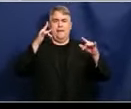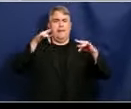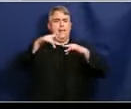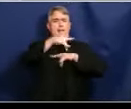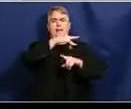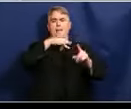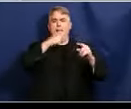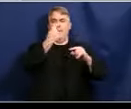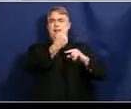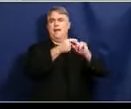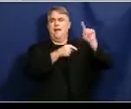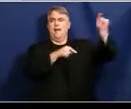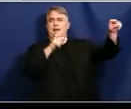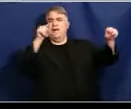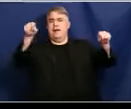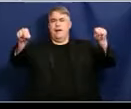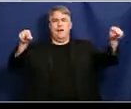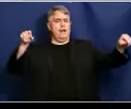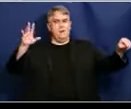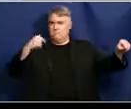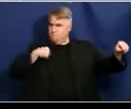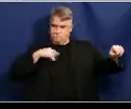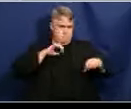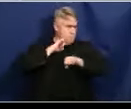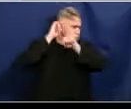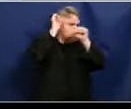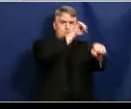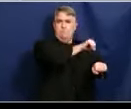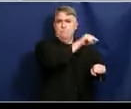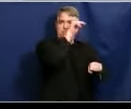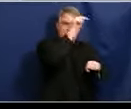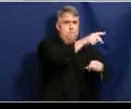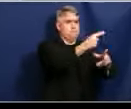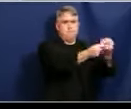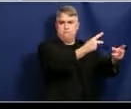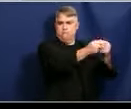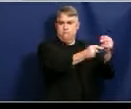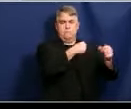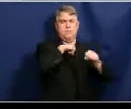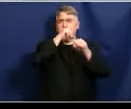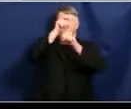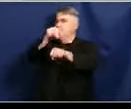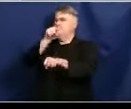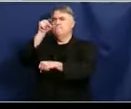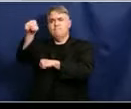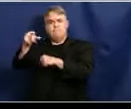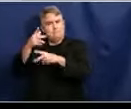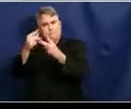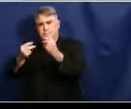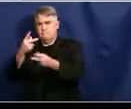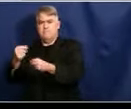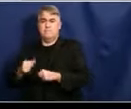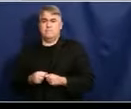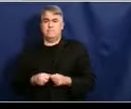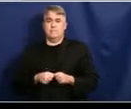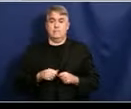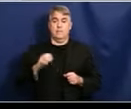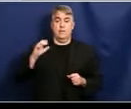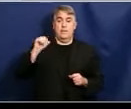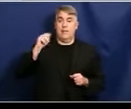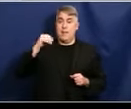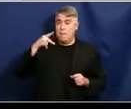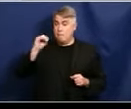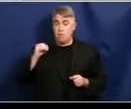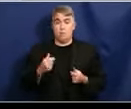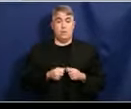we have taken points of distribution all over the backcountry to some of the neediest areas, including Campo, Warner Springs,